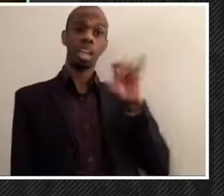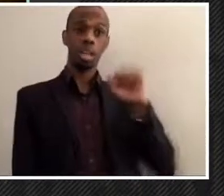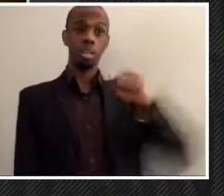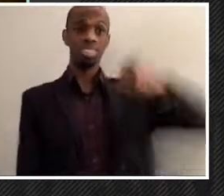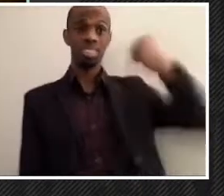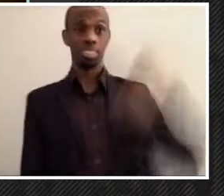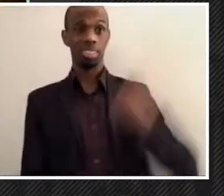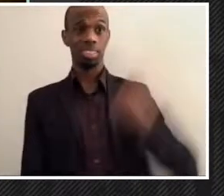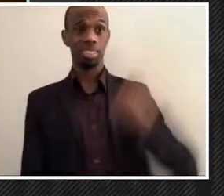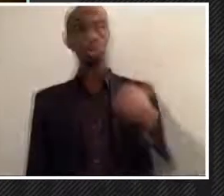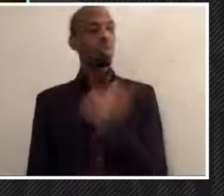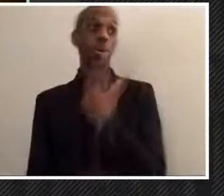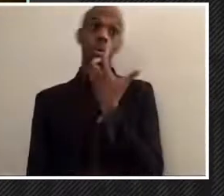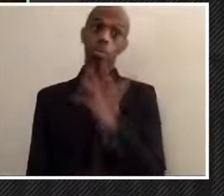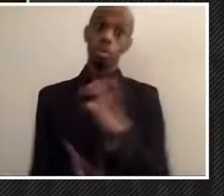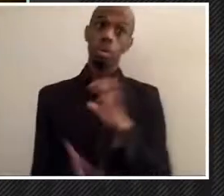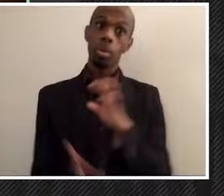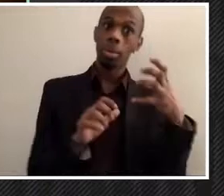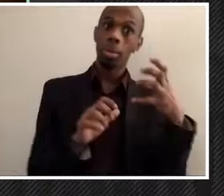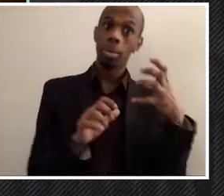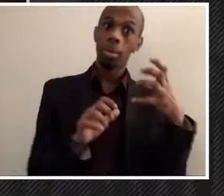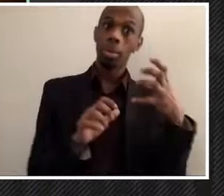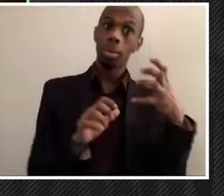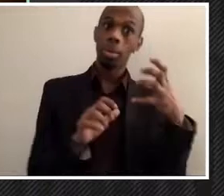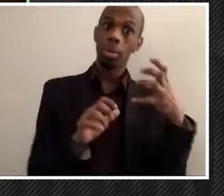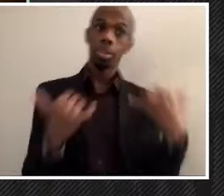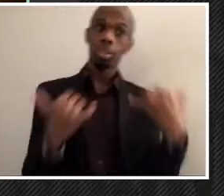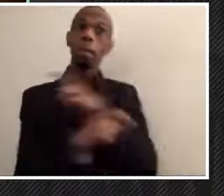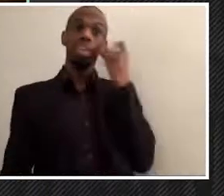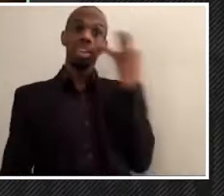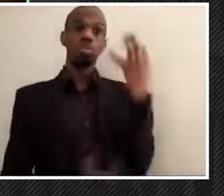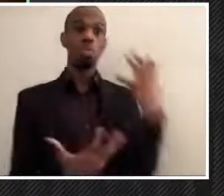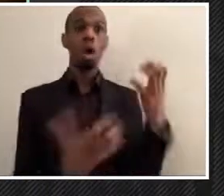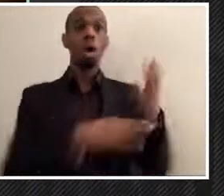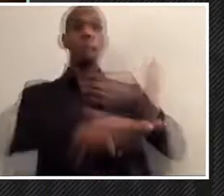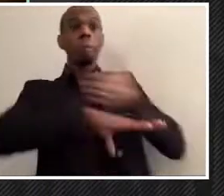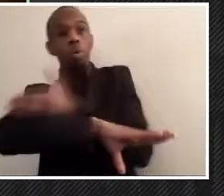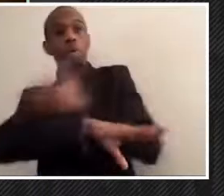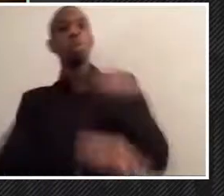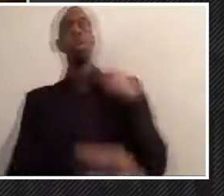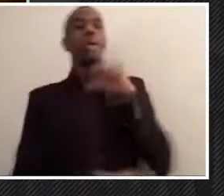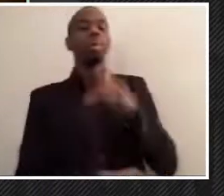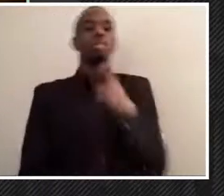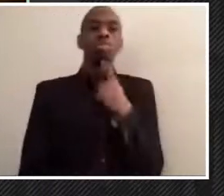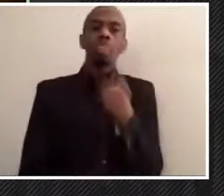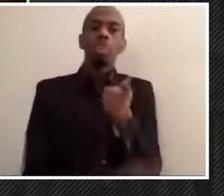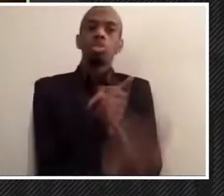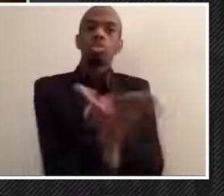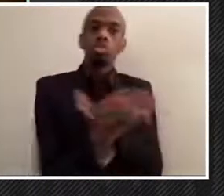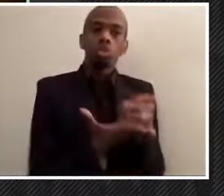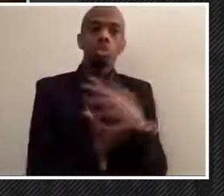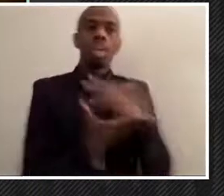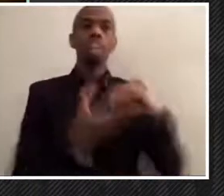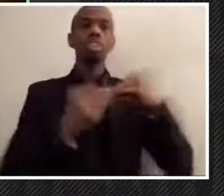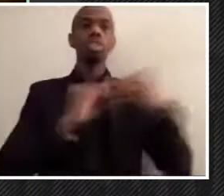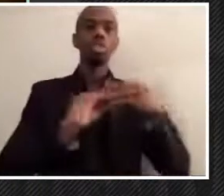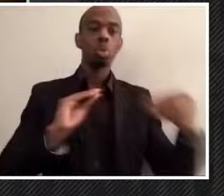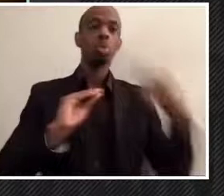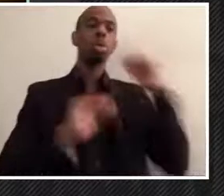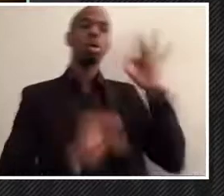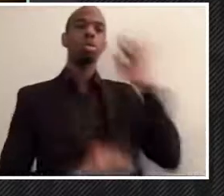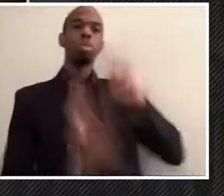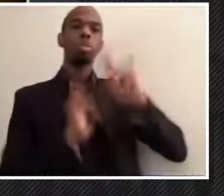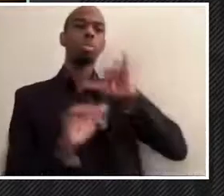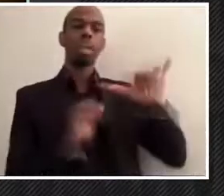it is to make it better. And so telling the stories of people like Trayford Pellerin and Ronald